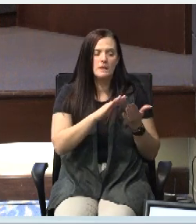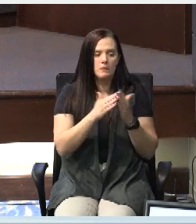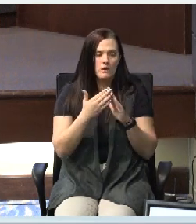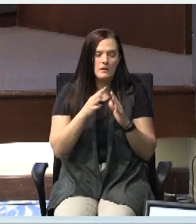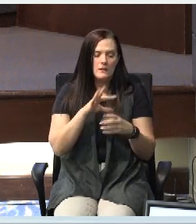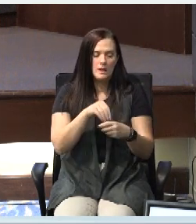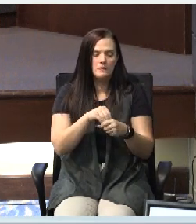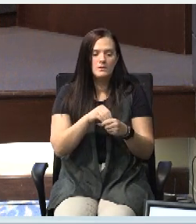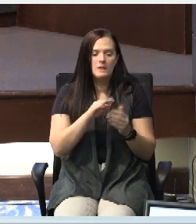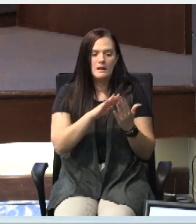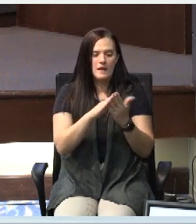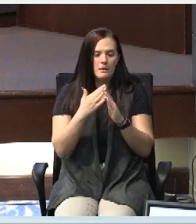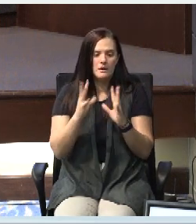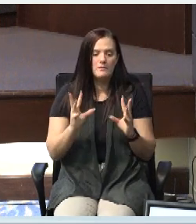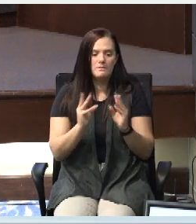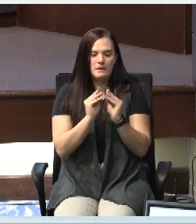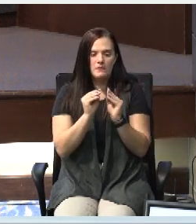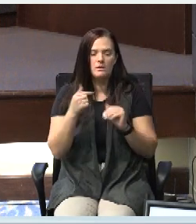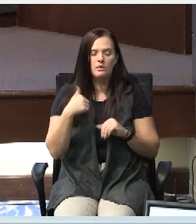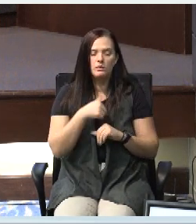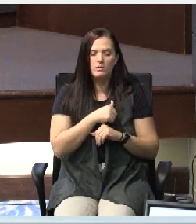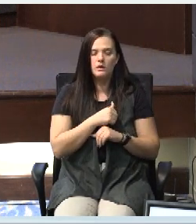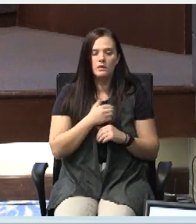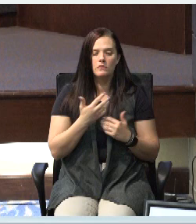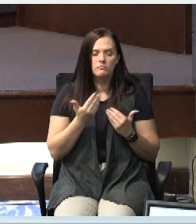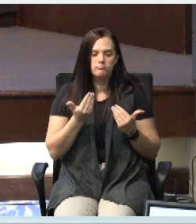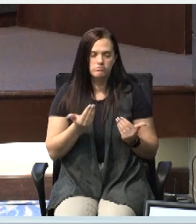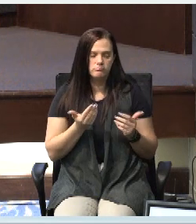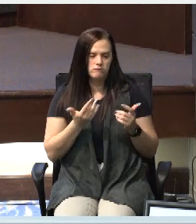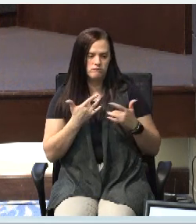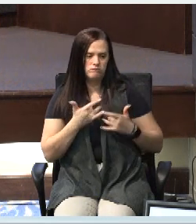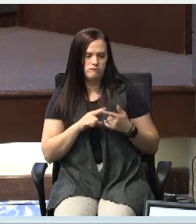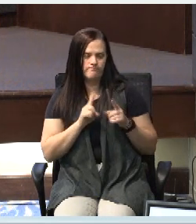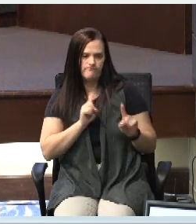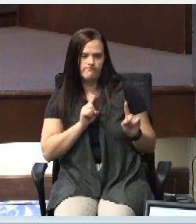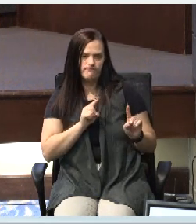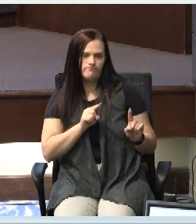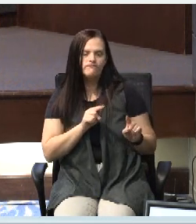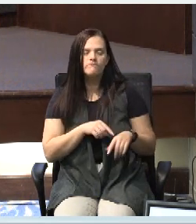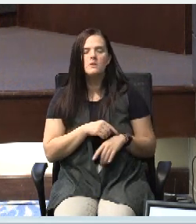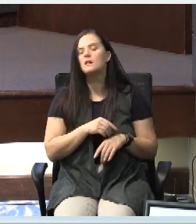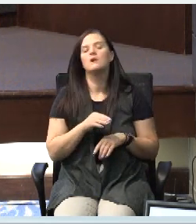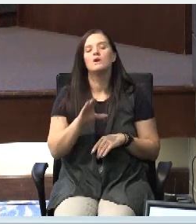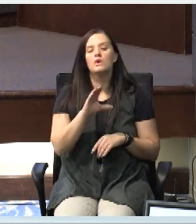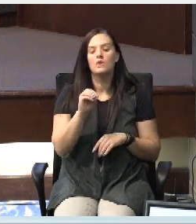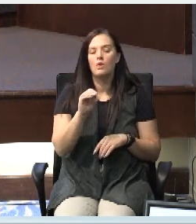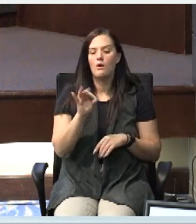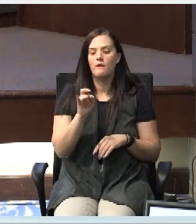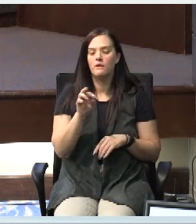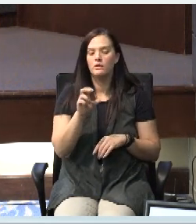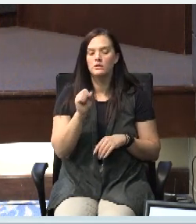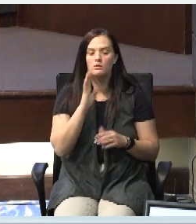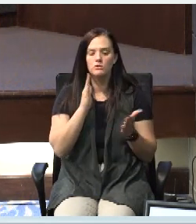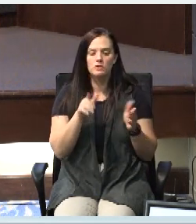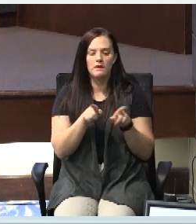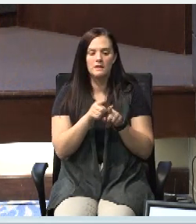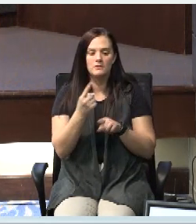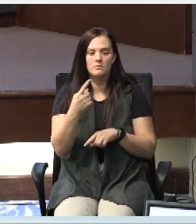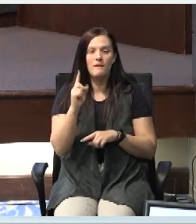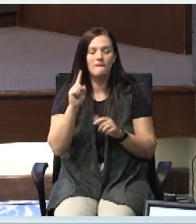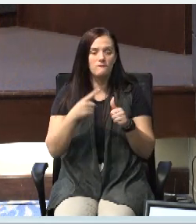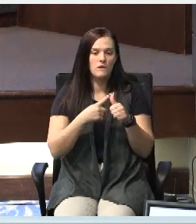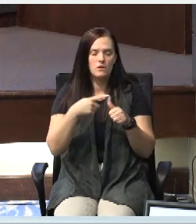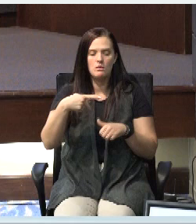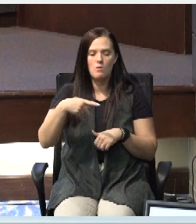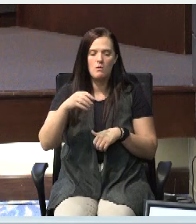us on neighborhood meetings, and we are invested in attending those. The area code officer is able to serve as the first point of contact,